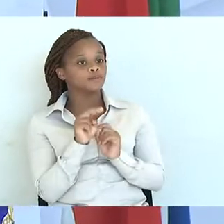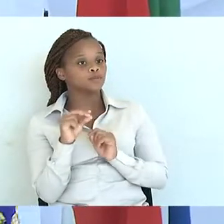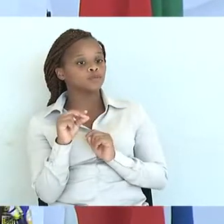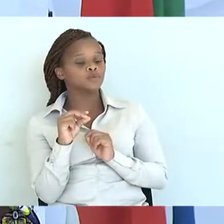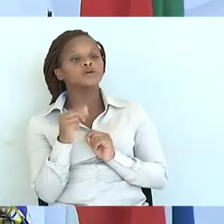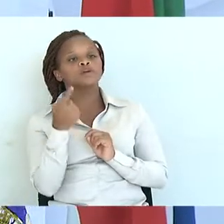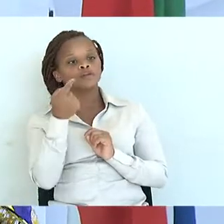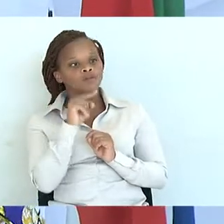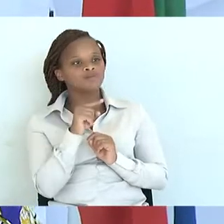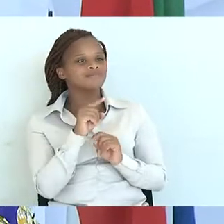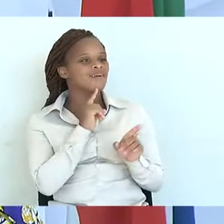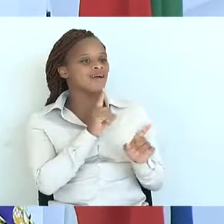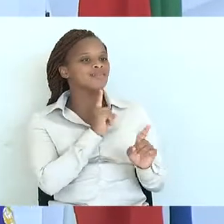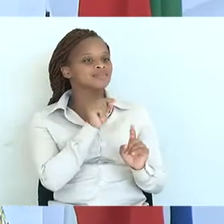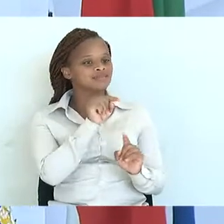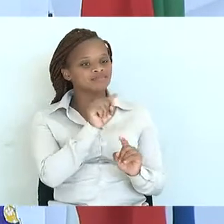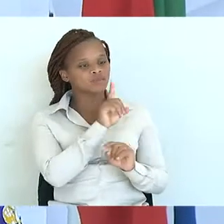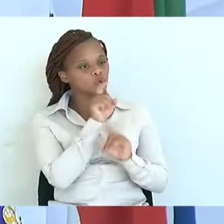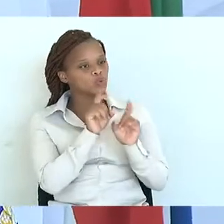ukuphendula imibuzo.